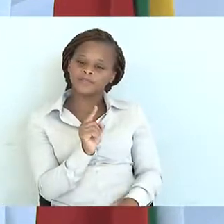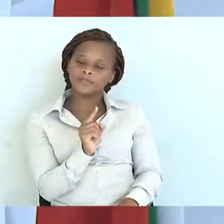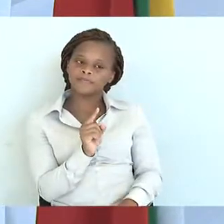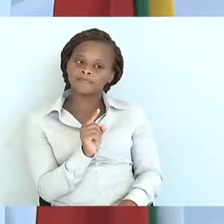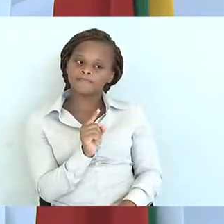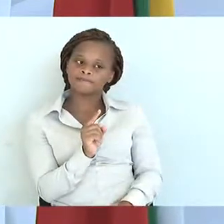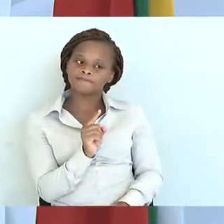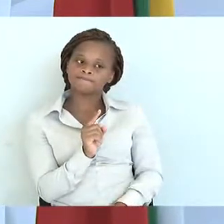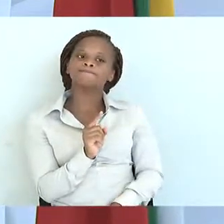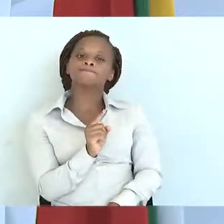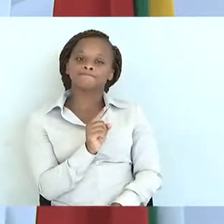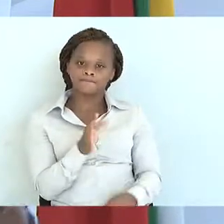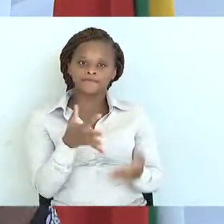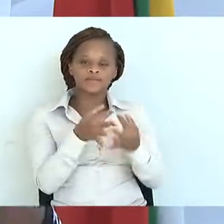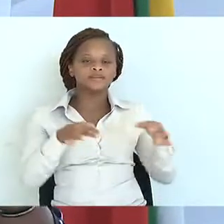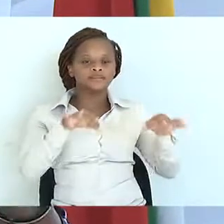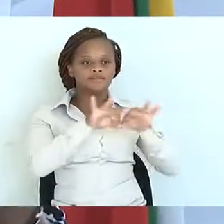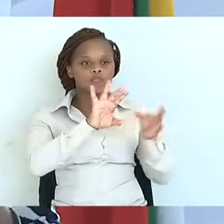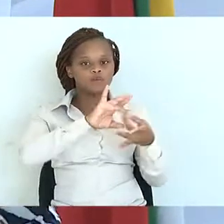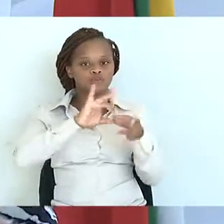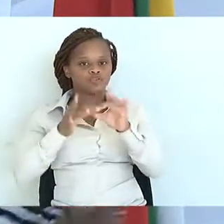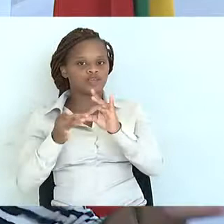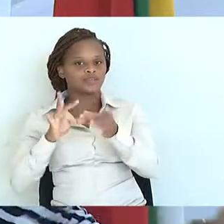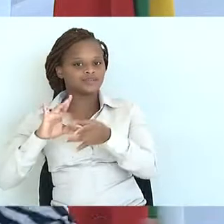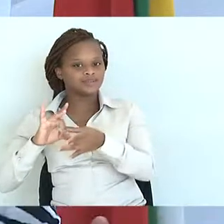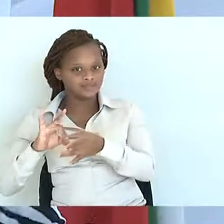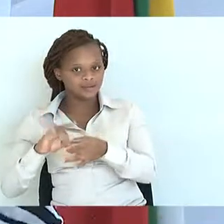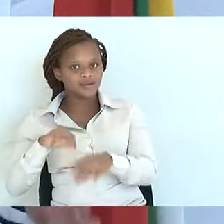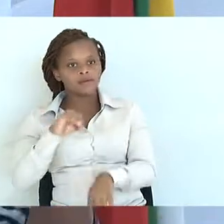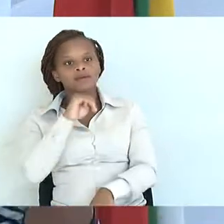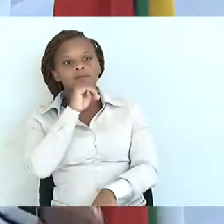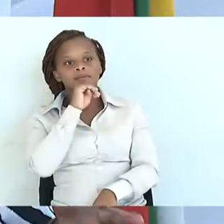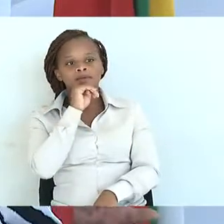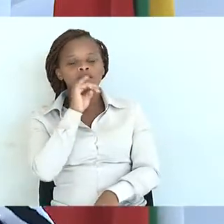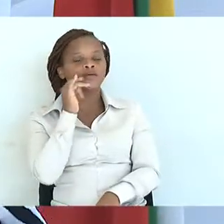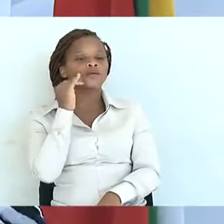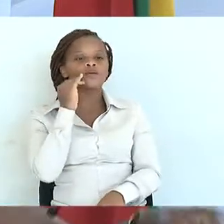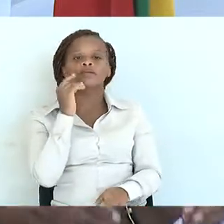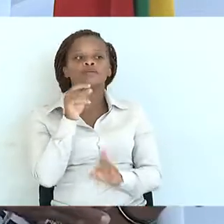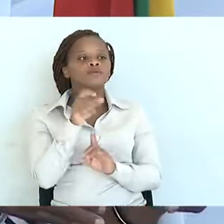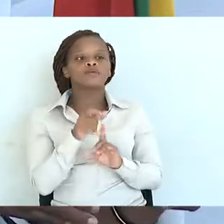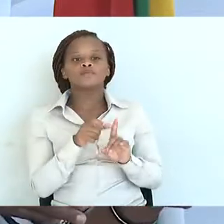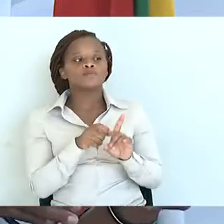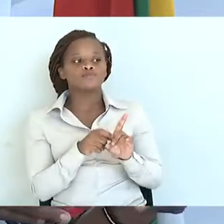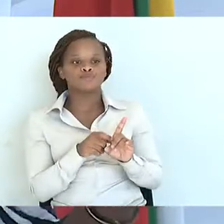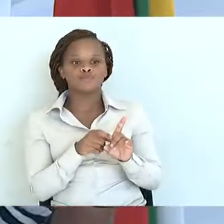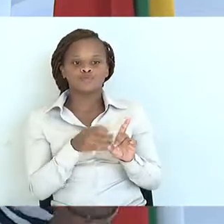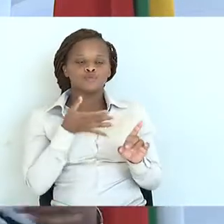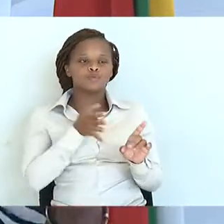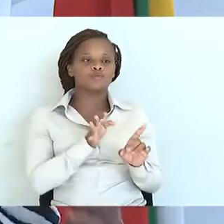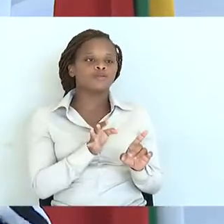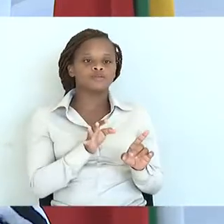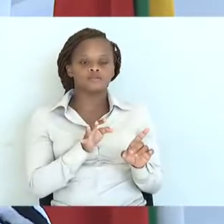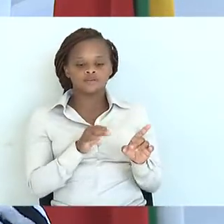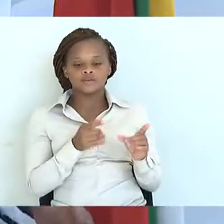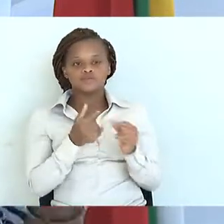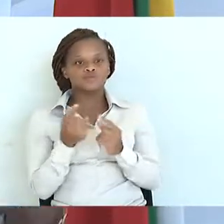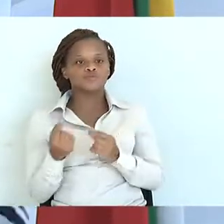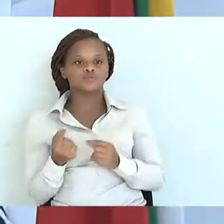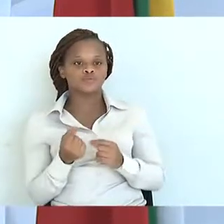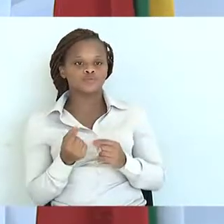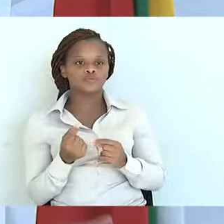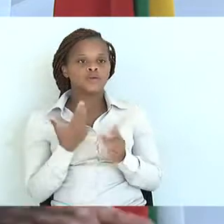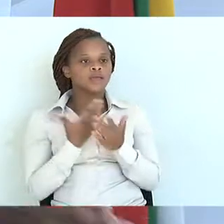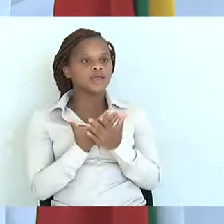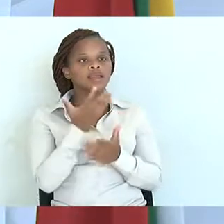a value chain. Umuntu magakhi strata, there are many things akusi ukuthi uthole tender yestrata. Umuntu